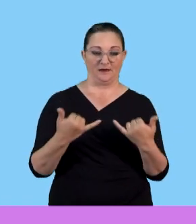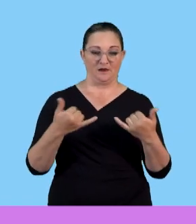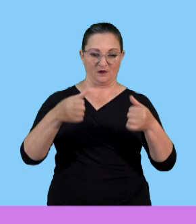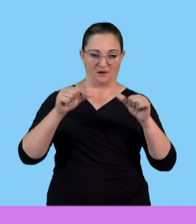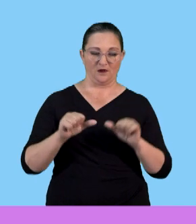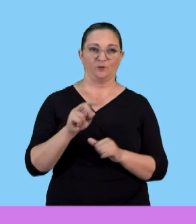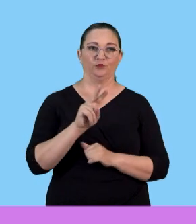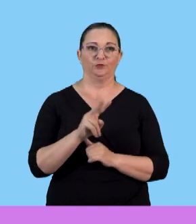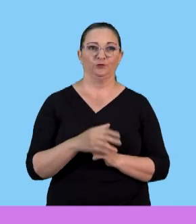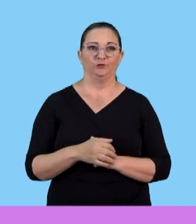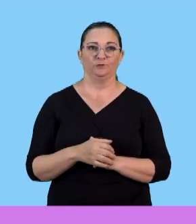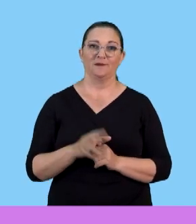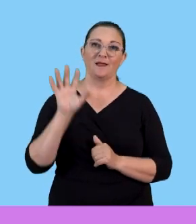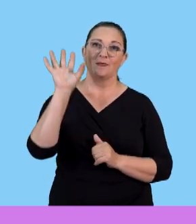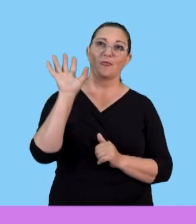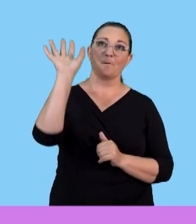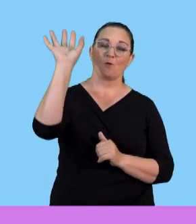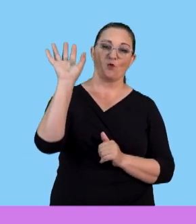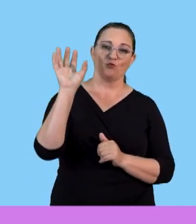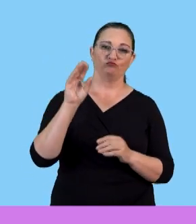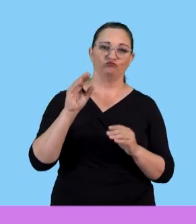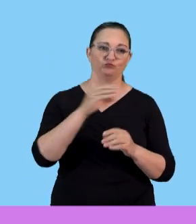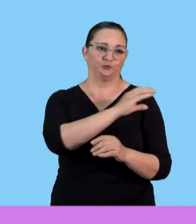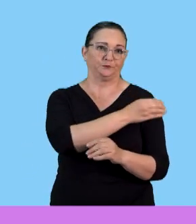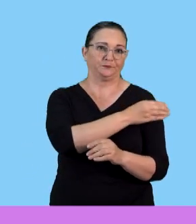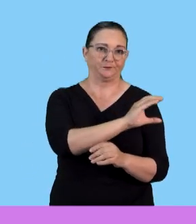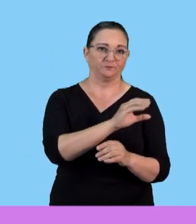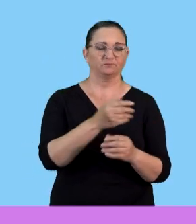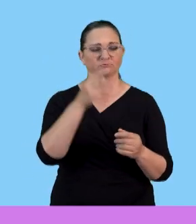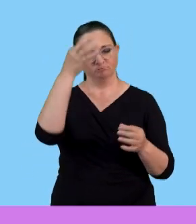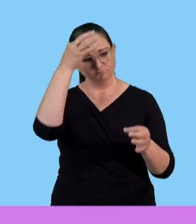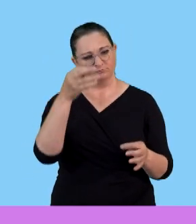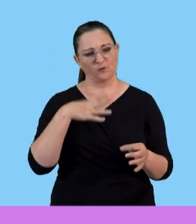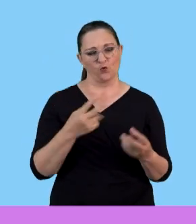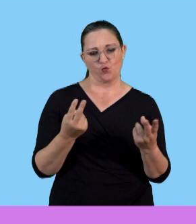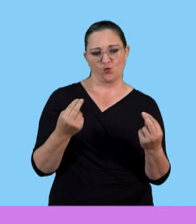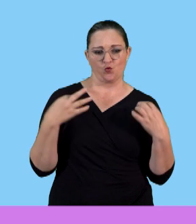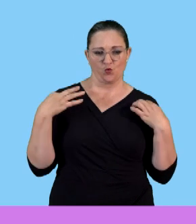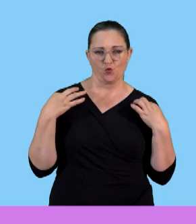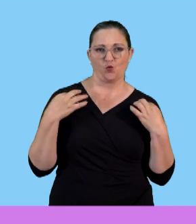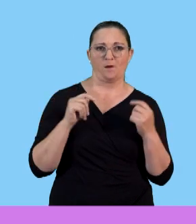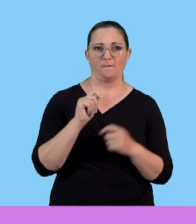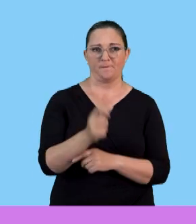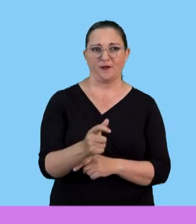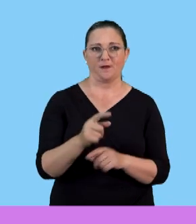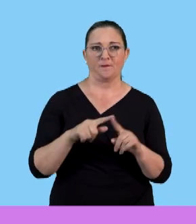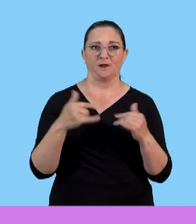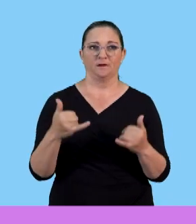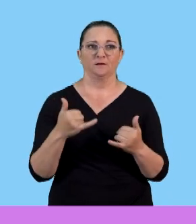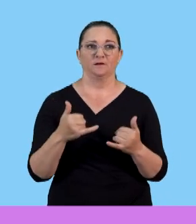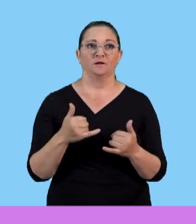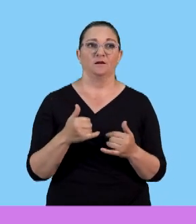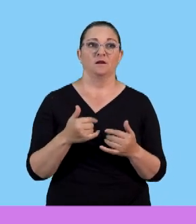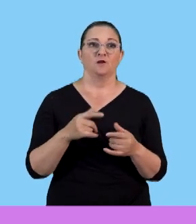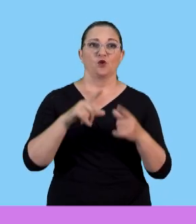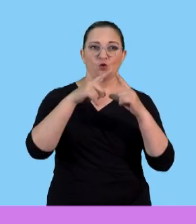Number 2. A netball coach decided to buy a new sportswear set for all her divisions.